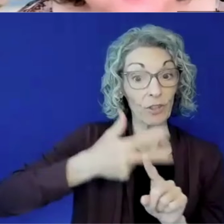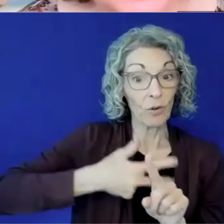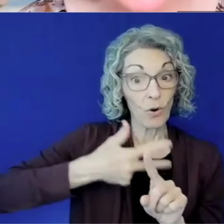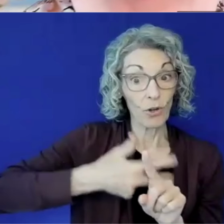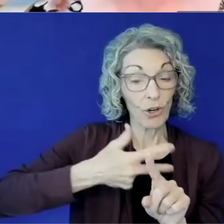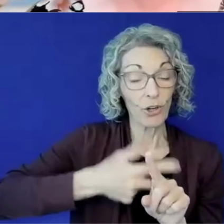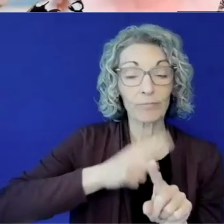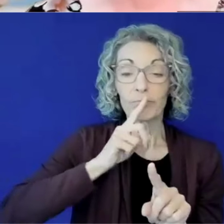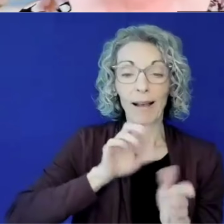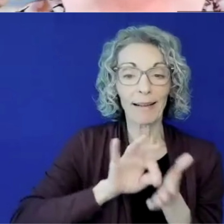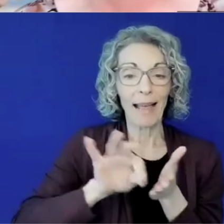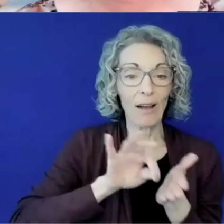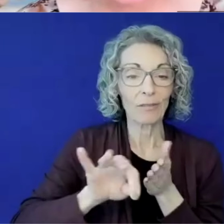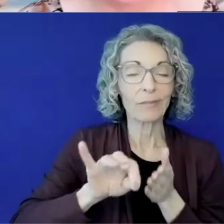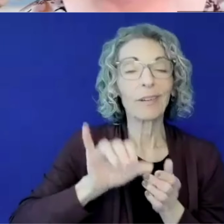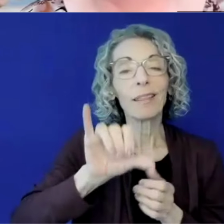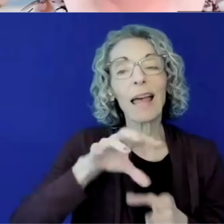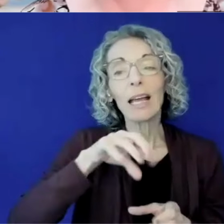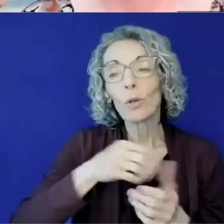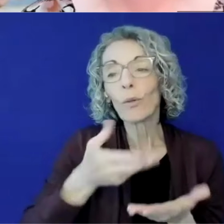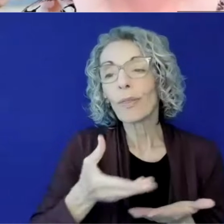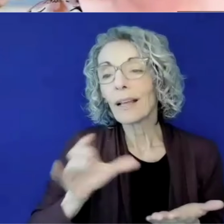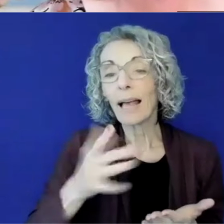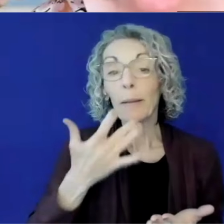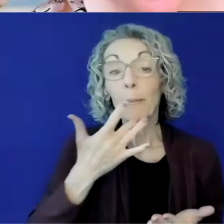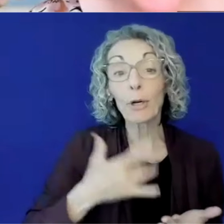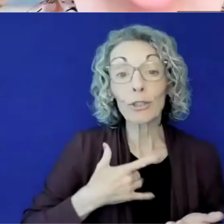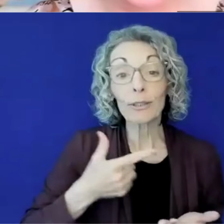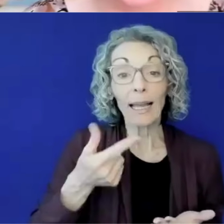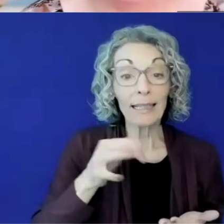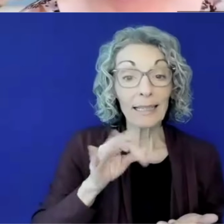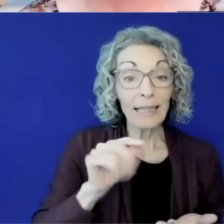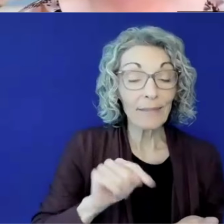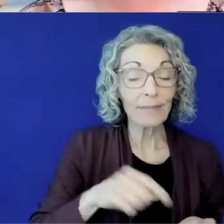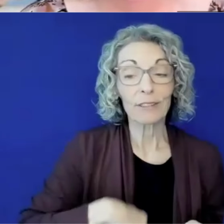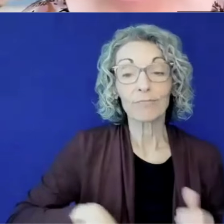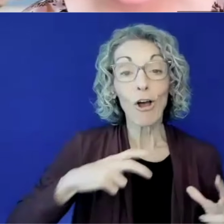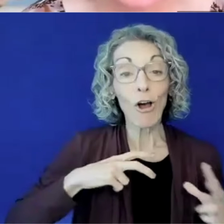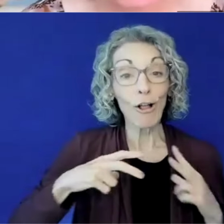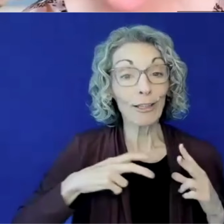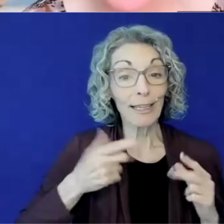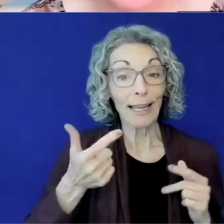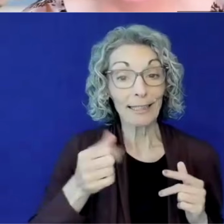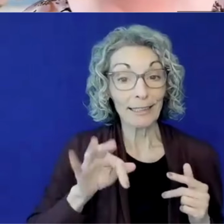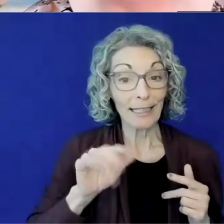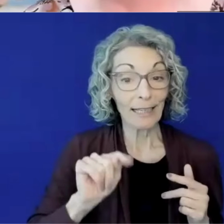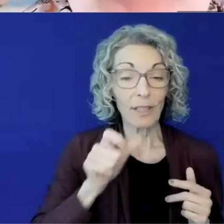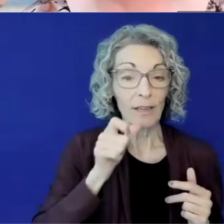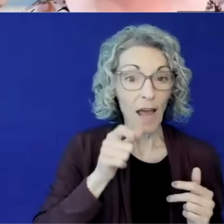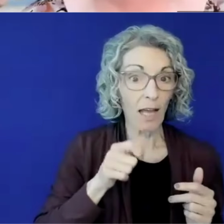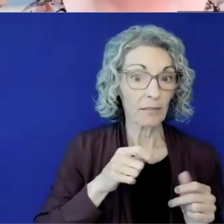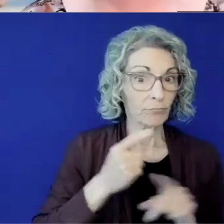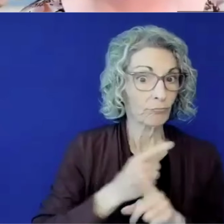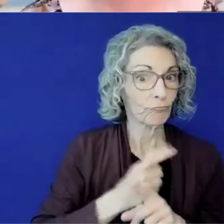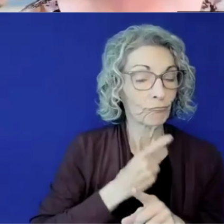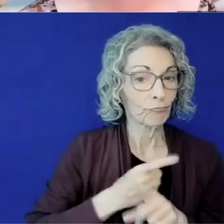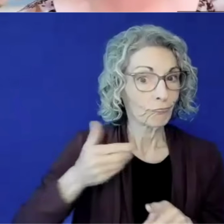that covers things like birthday gifts and other holiday gifts that you don't receive on a regular